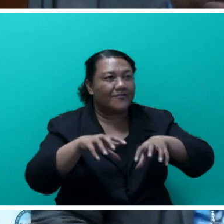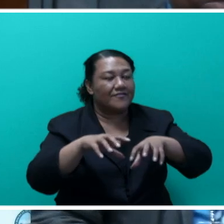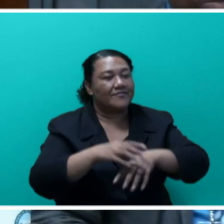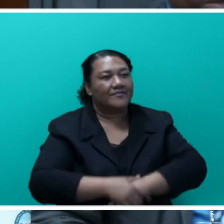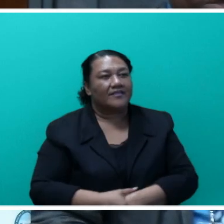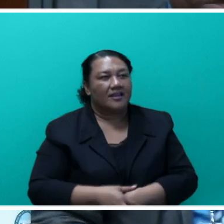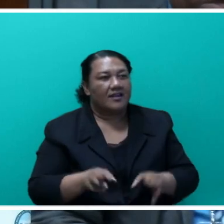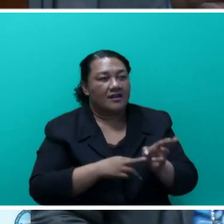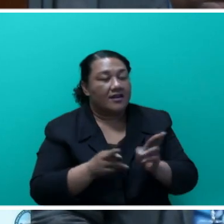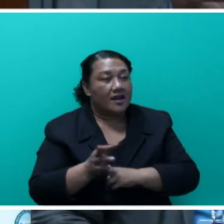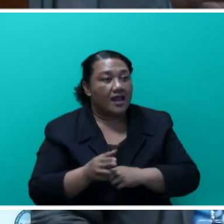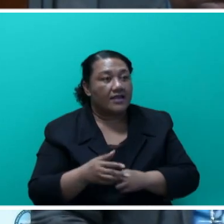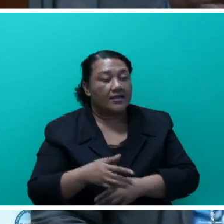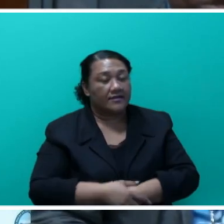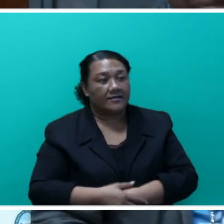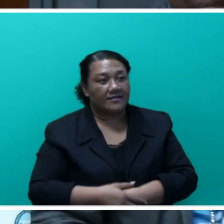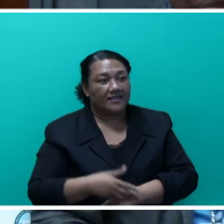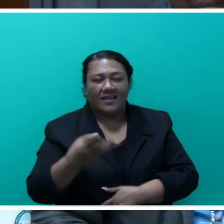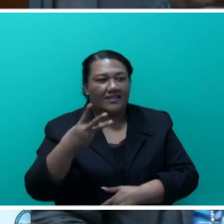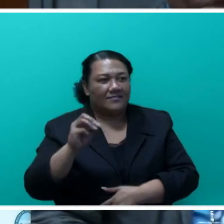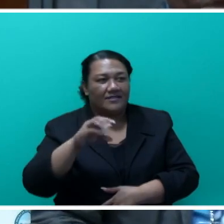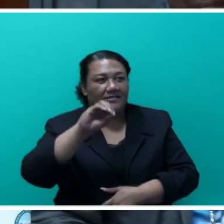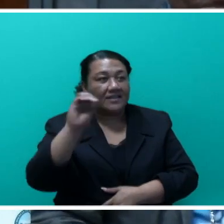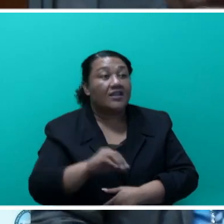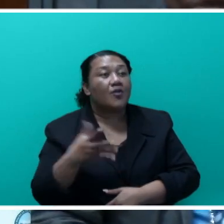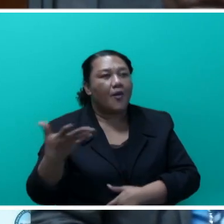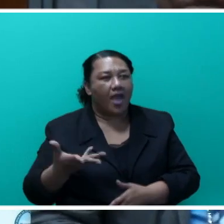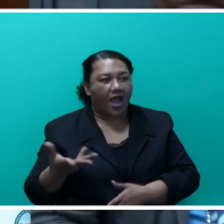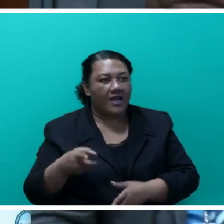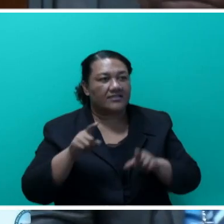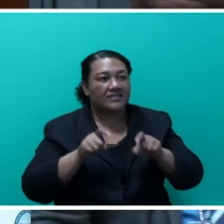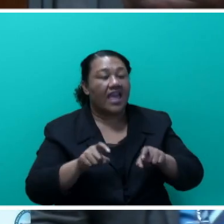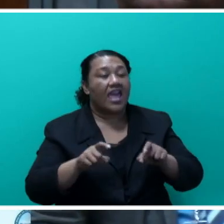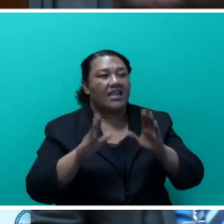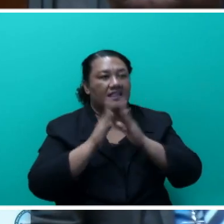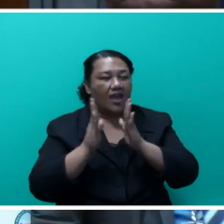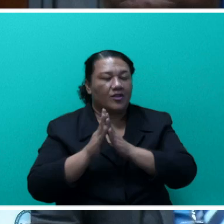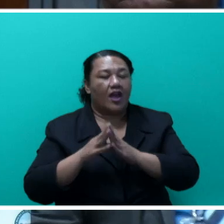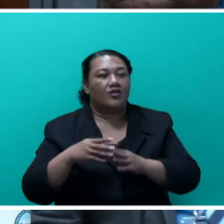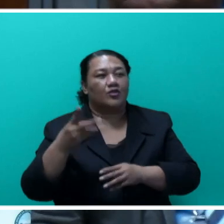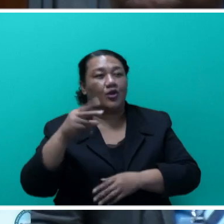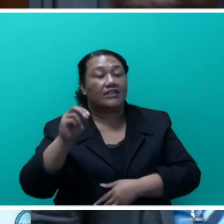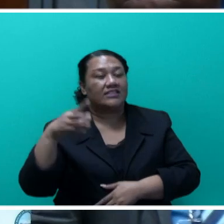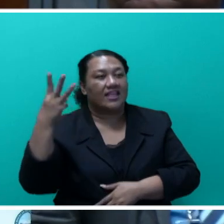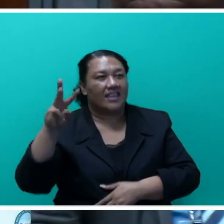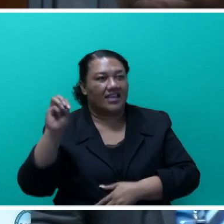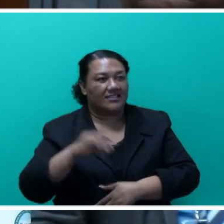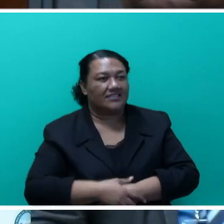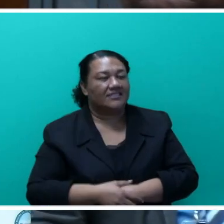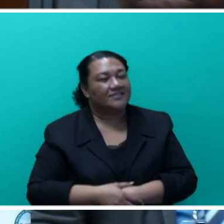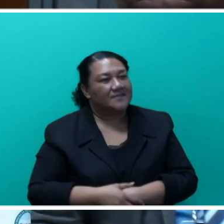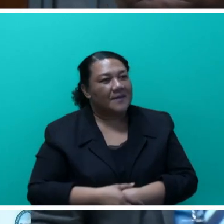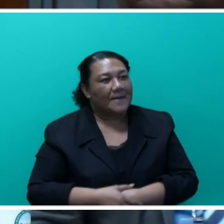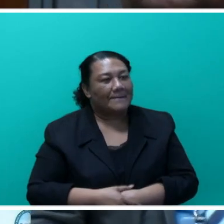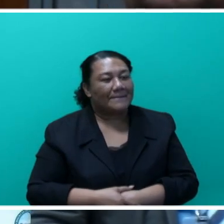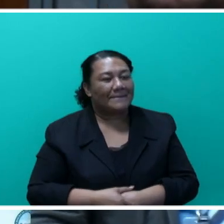additional 30% of our population is expected to live in urban areas by 2030. This rapid